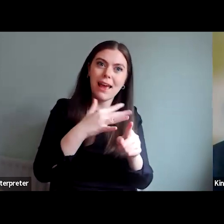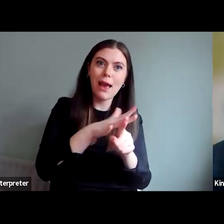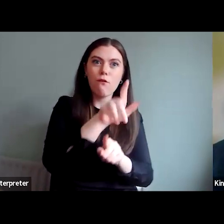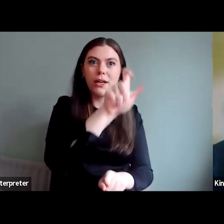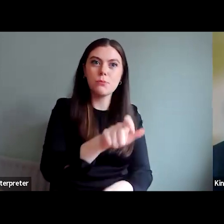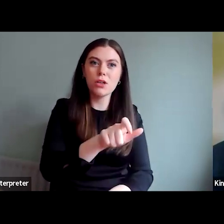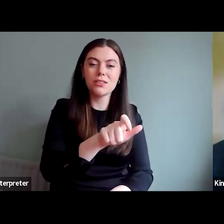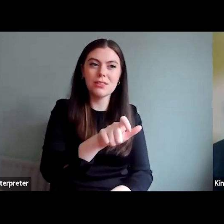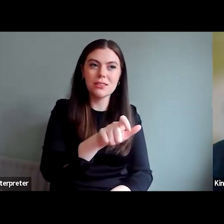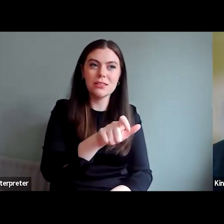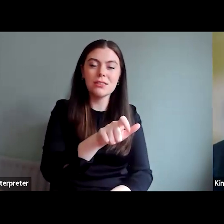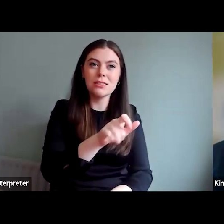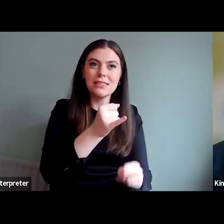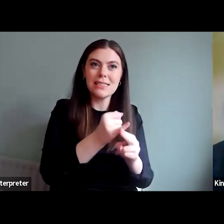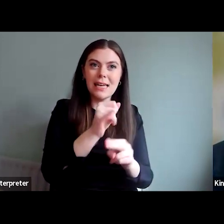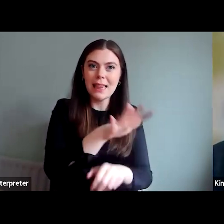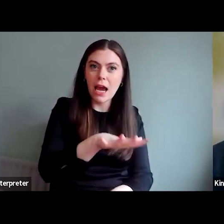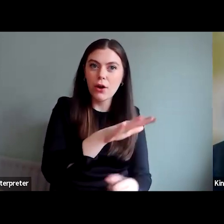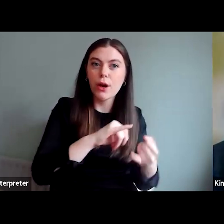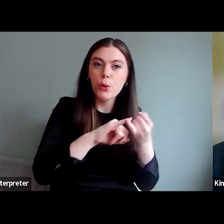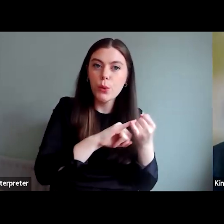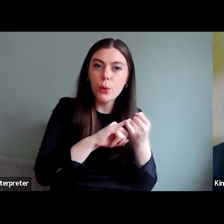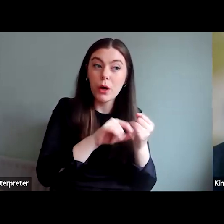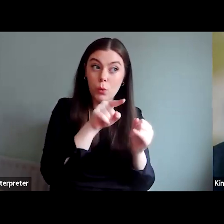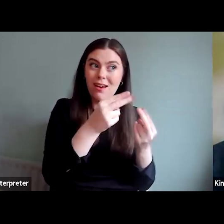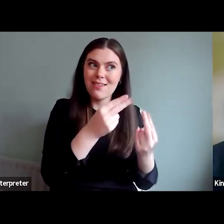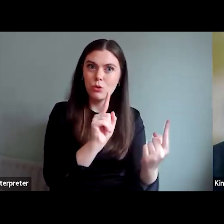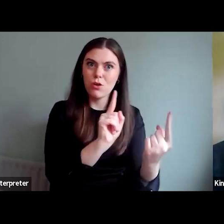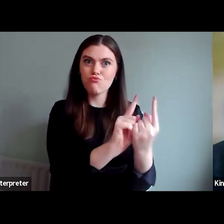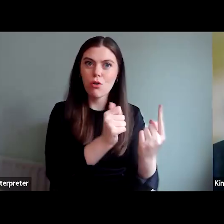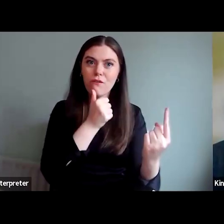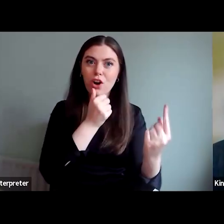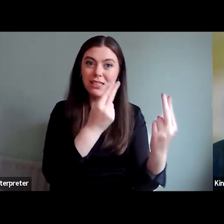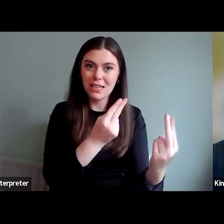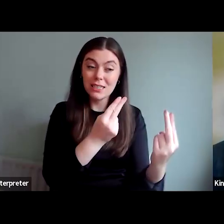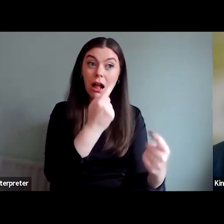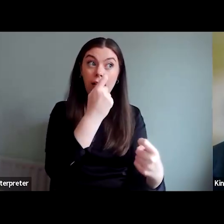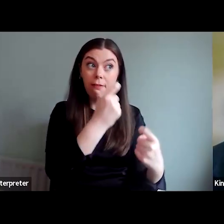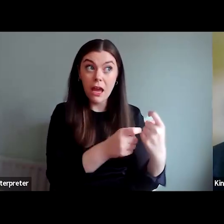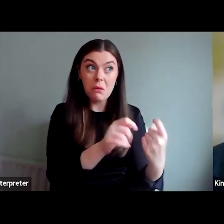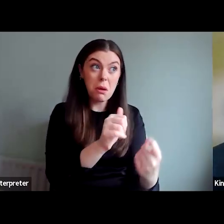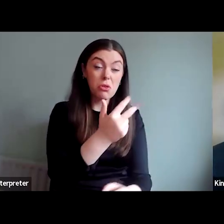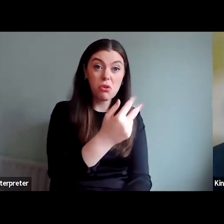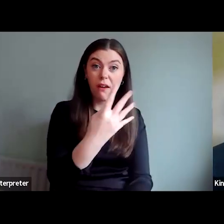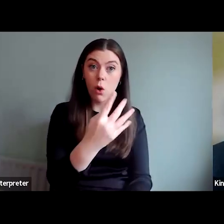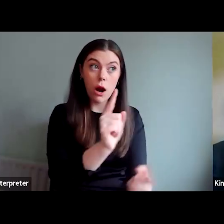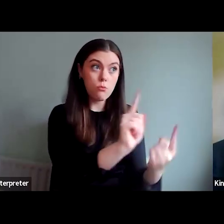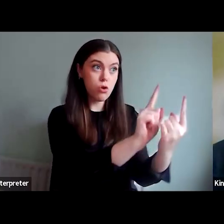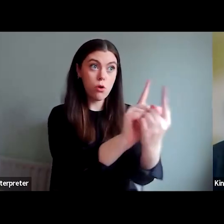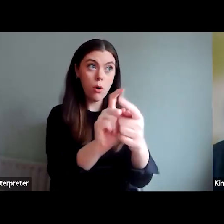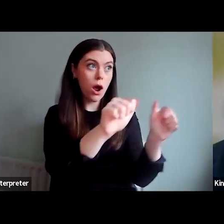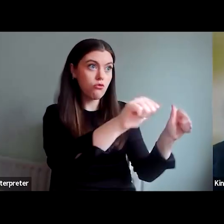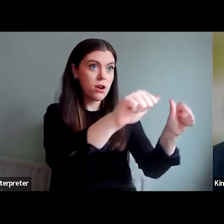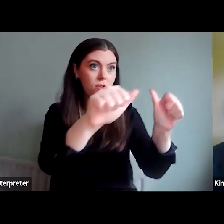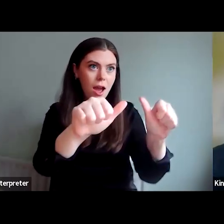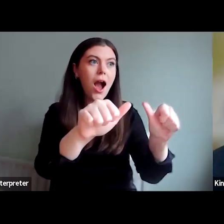power, but more influence, I suppose, and approach them first. And then when we got 3 or 4 of the kind of more prominent ones on, we went to the